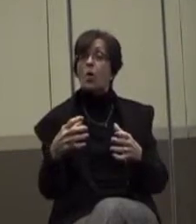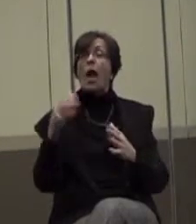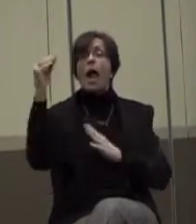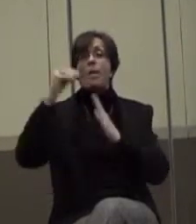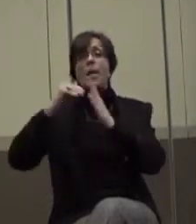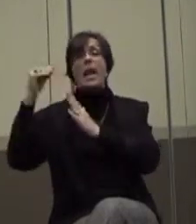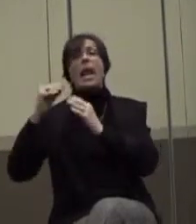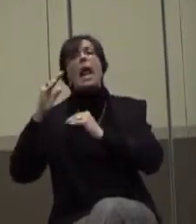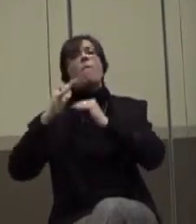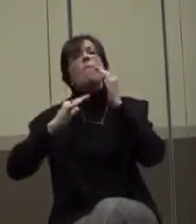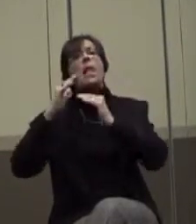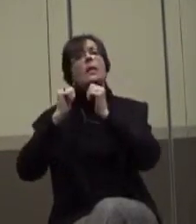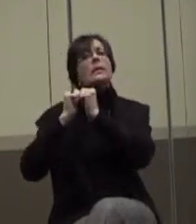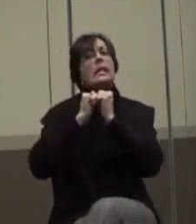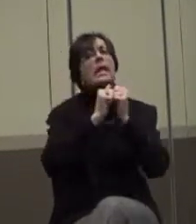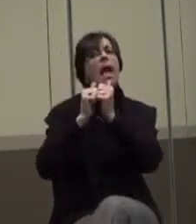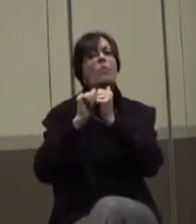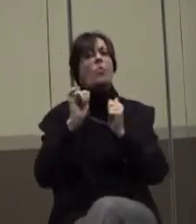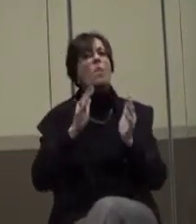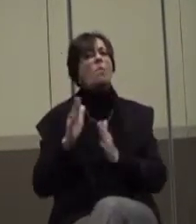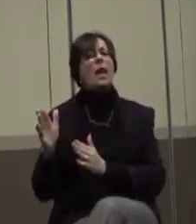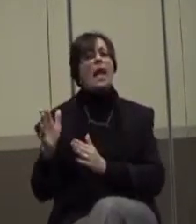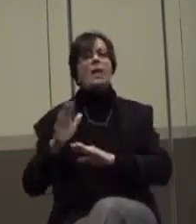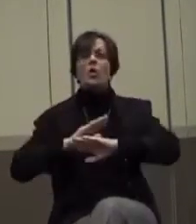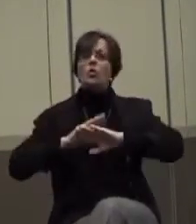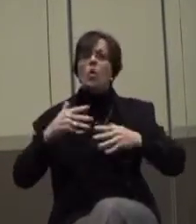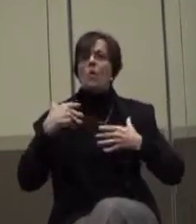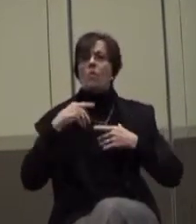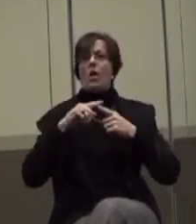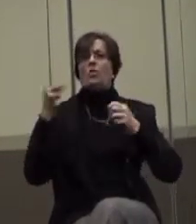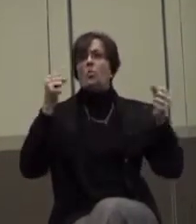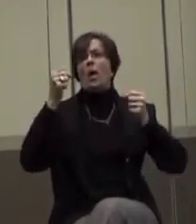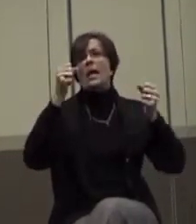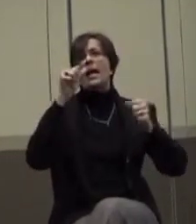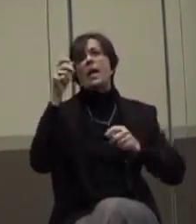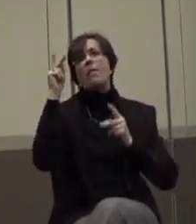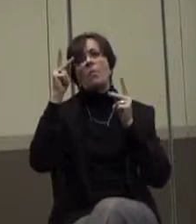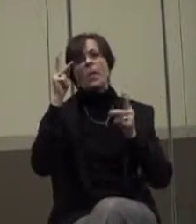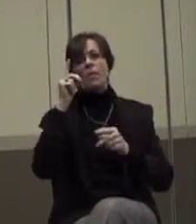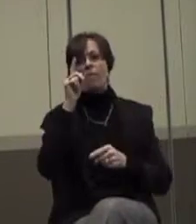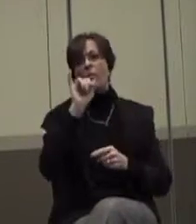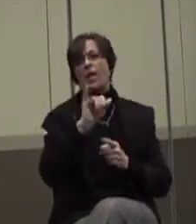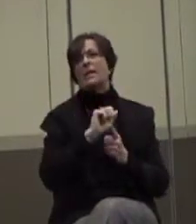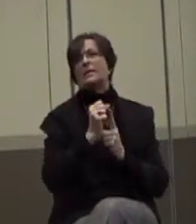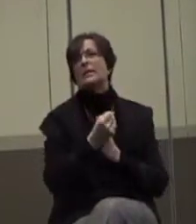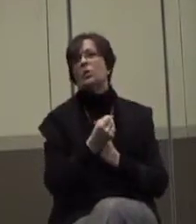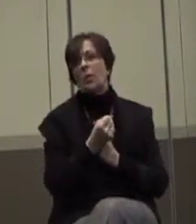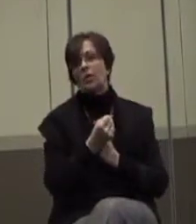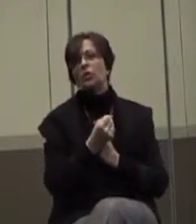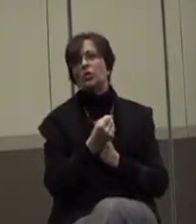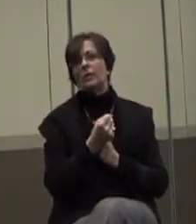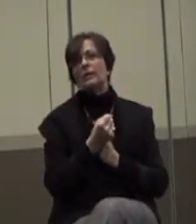together what the plan was. So don't be afraid to bring other people into the situation.